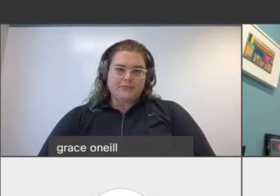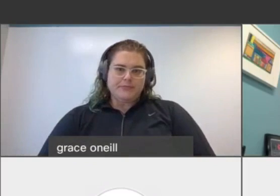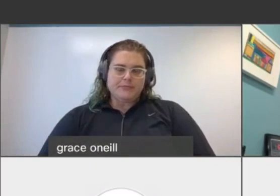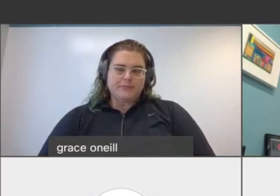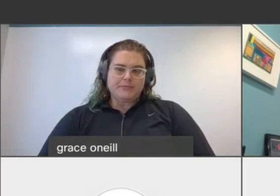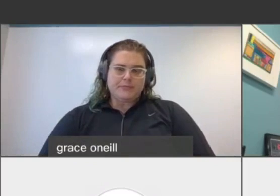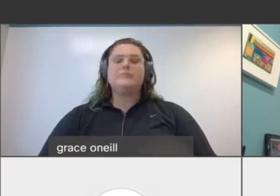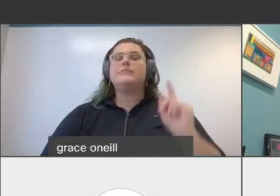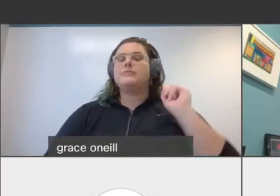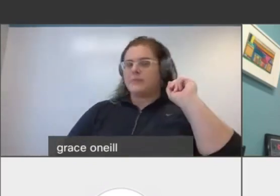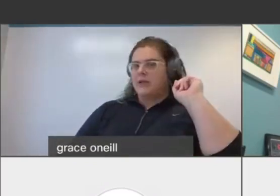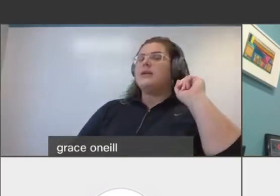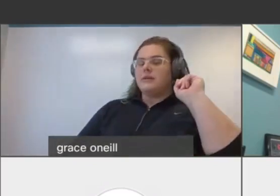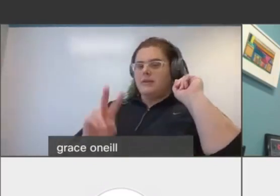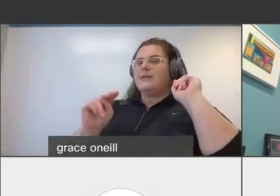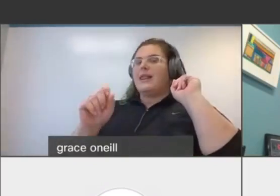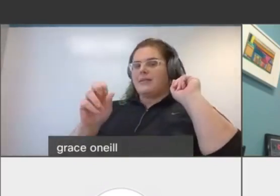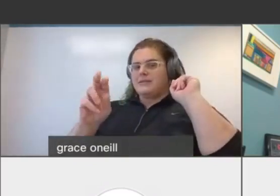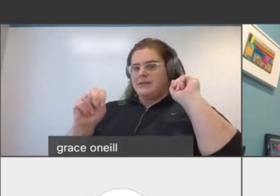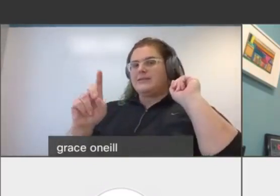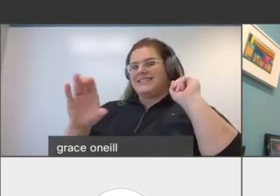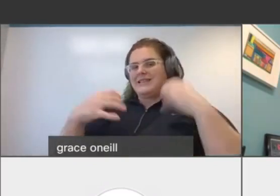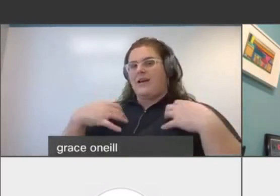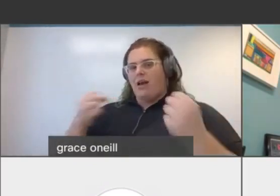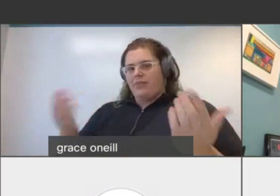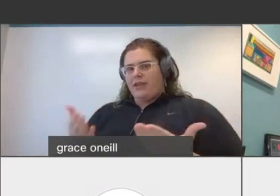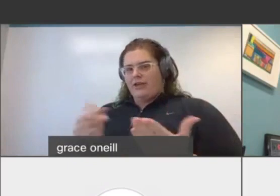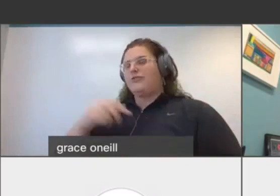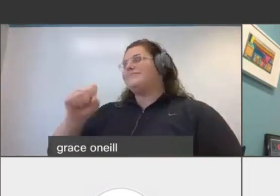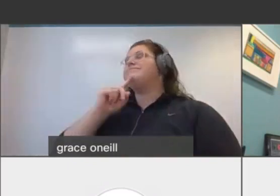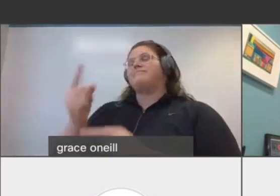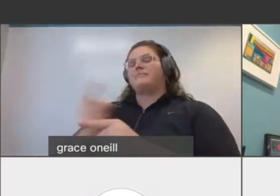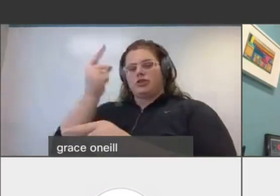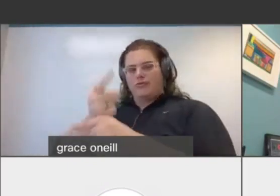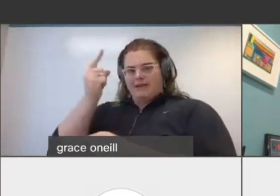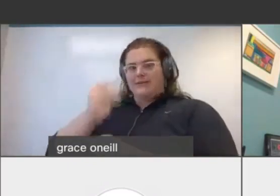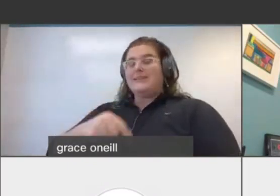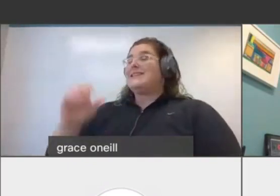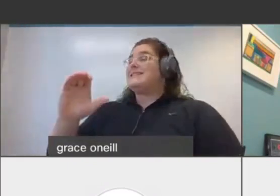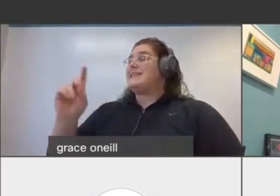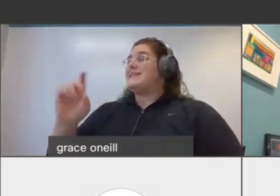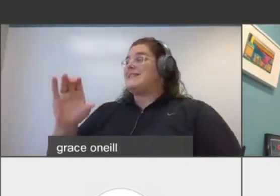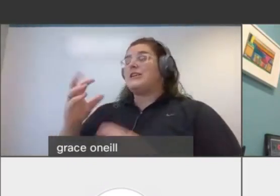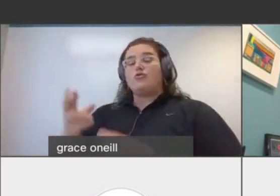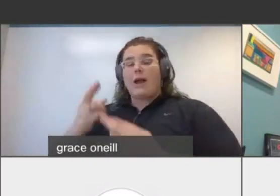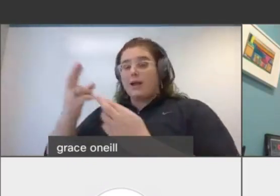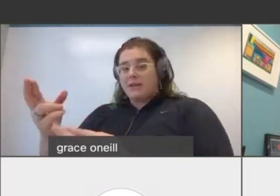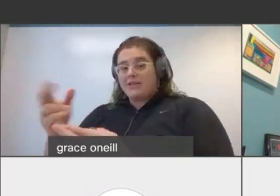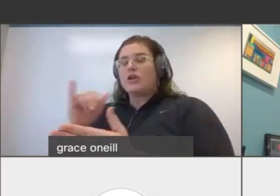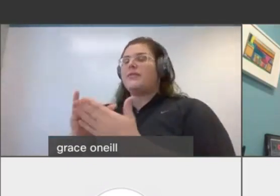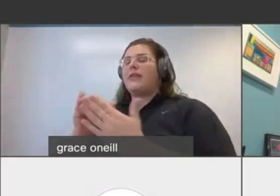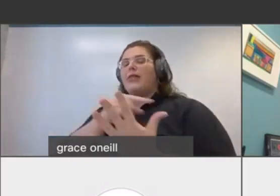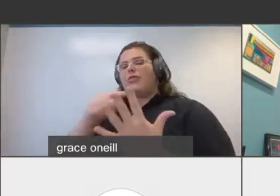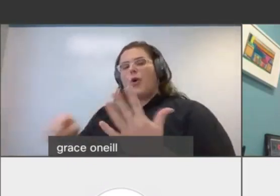That's absolutely correct, Director Reese. The reason for the CDC's recommendation that those persons